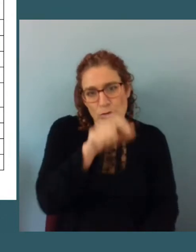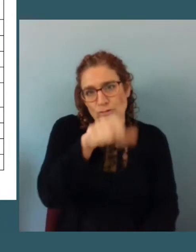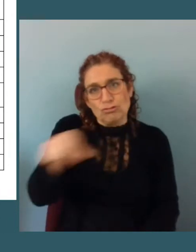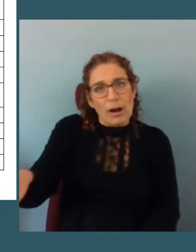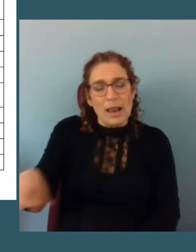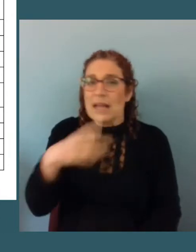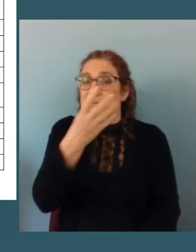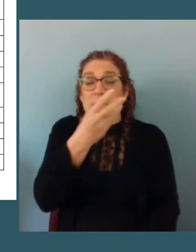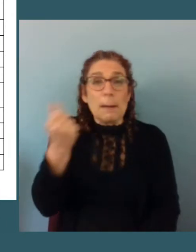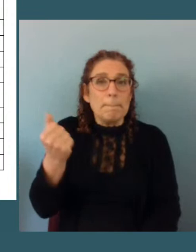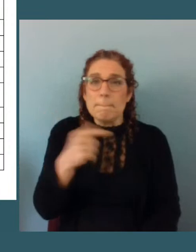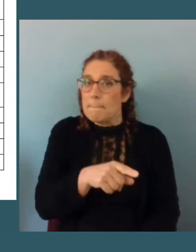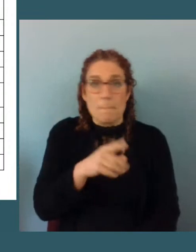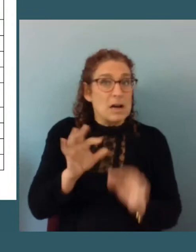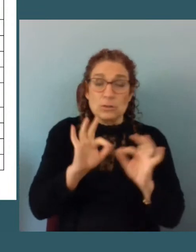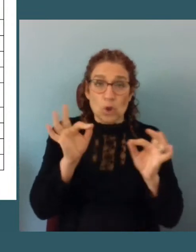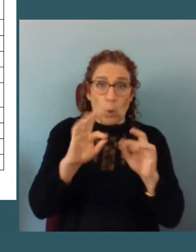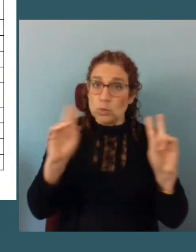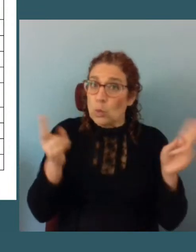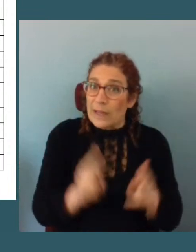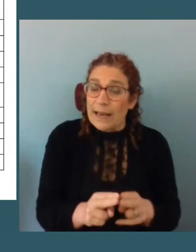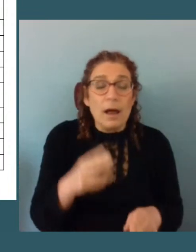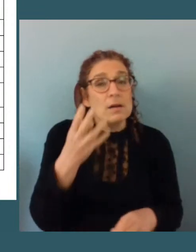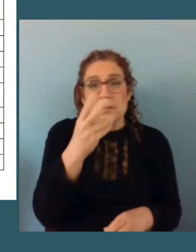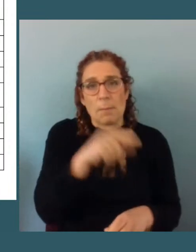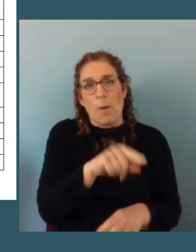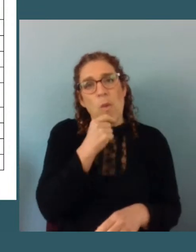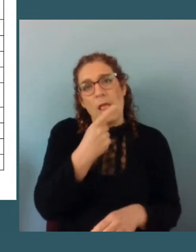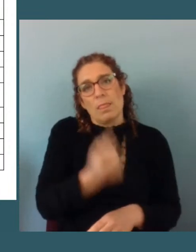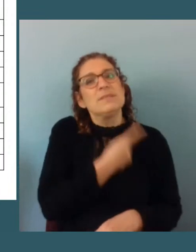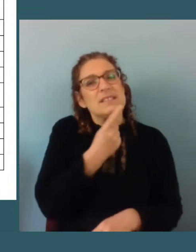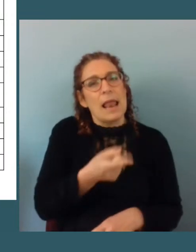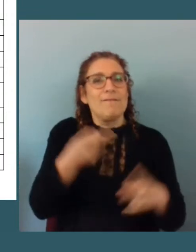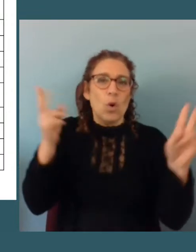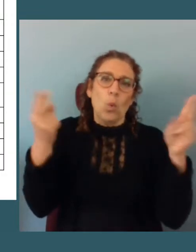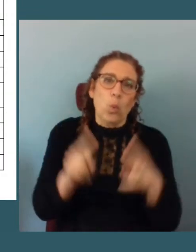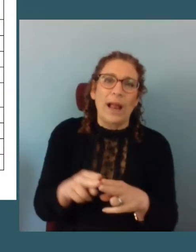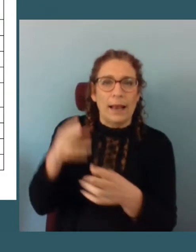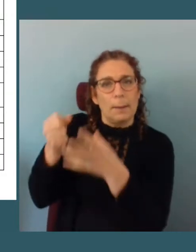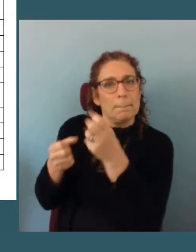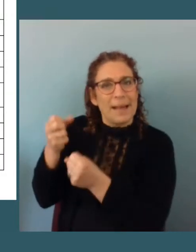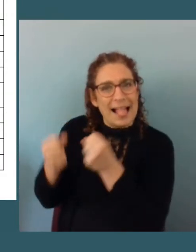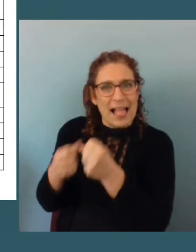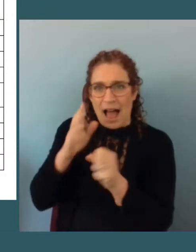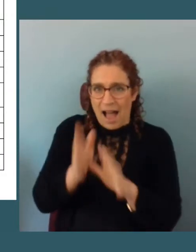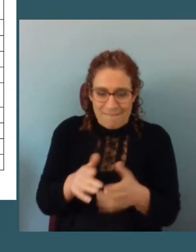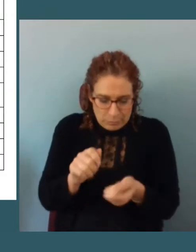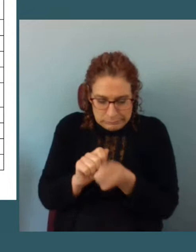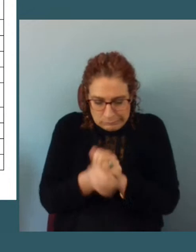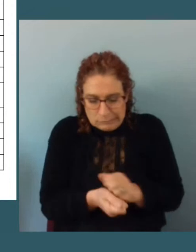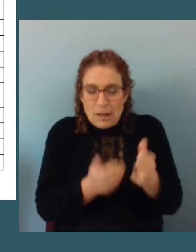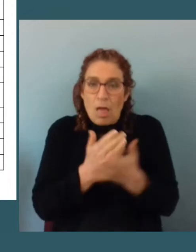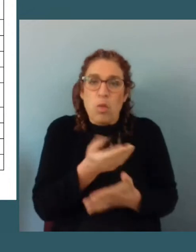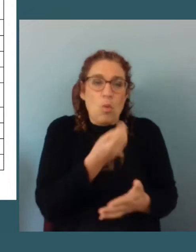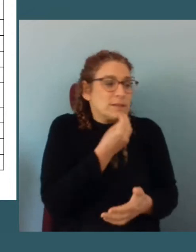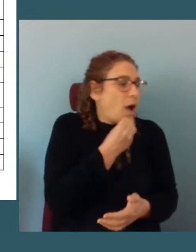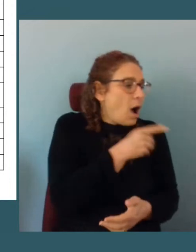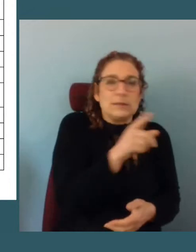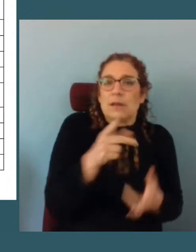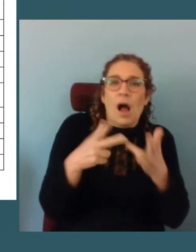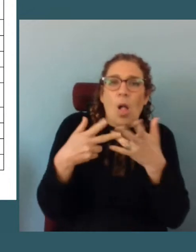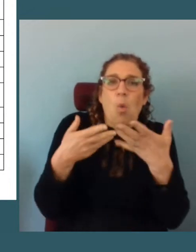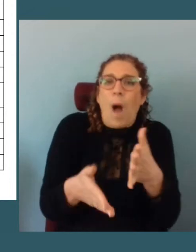off. Other children will wean themselves off milk, and we're having to substitute through the diet. So it really does